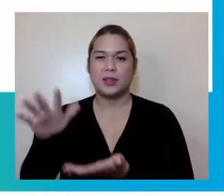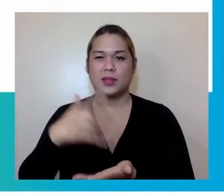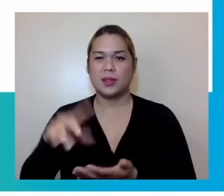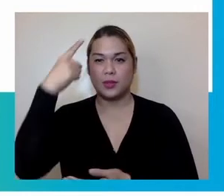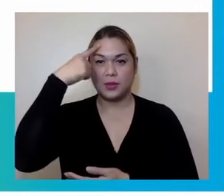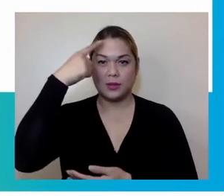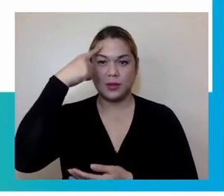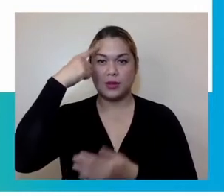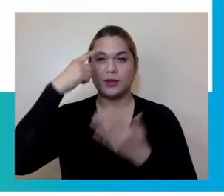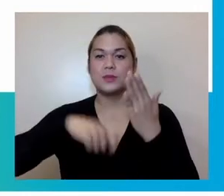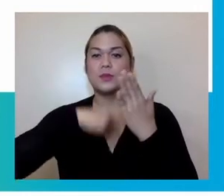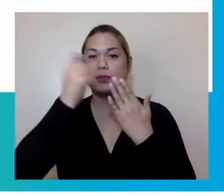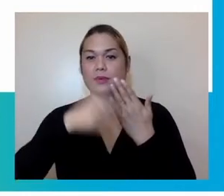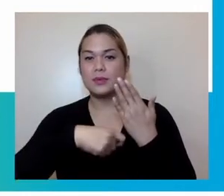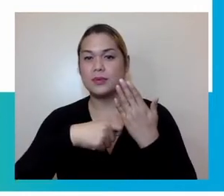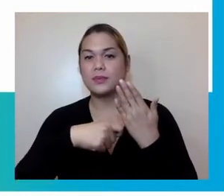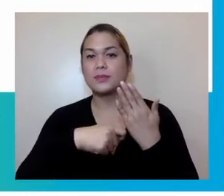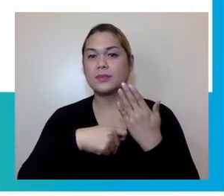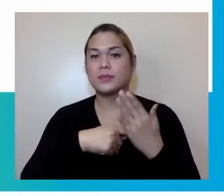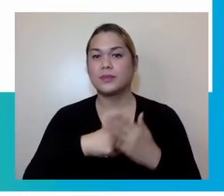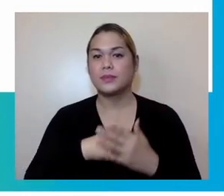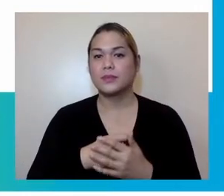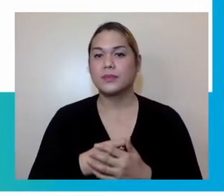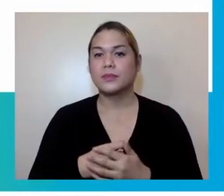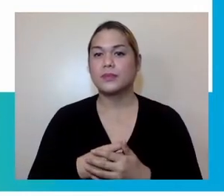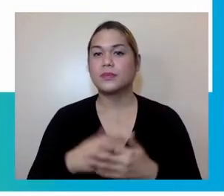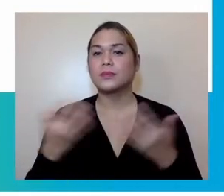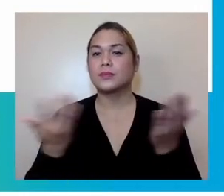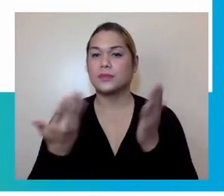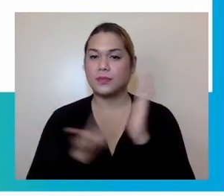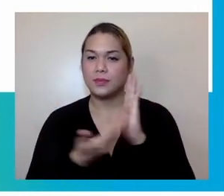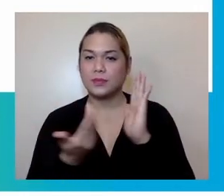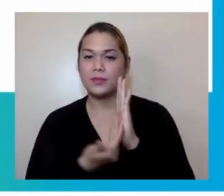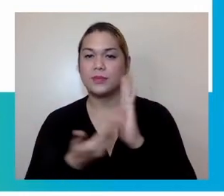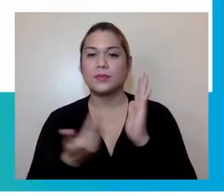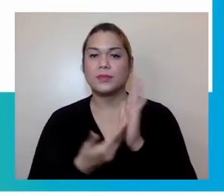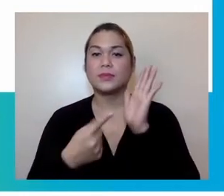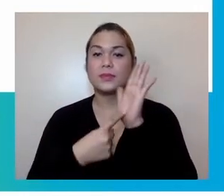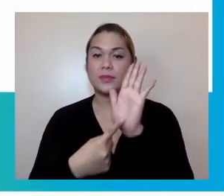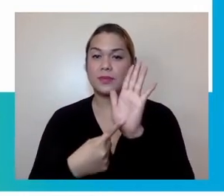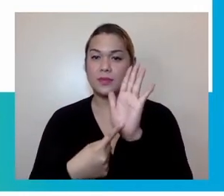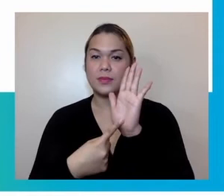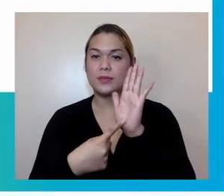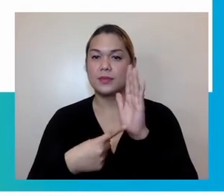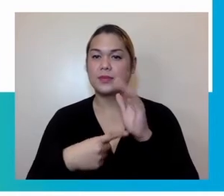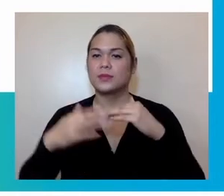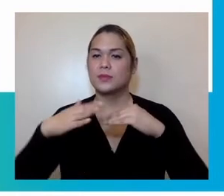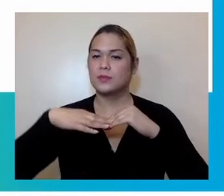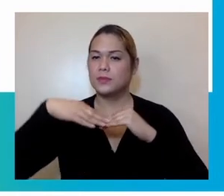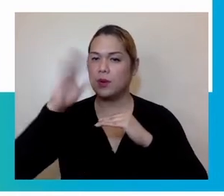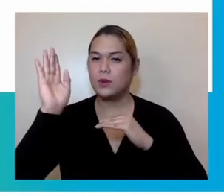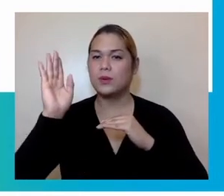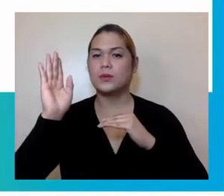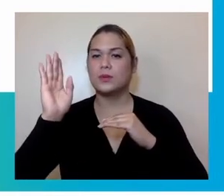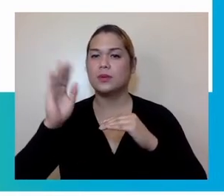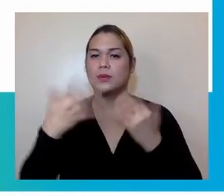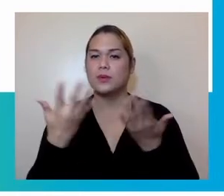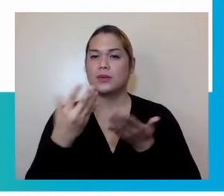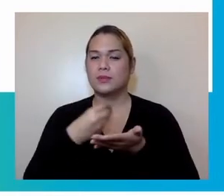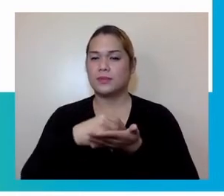Project is just an example. We can add more. Number 7, fostering regional